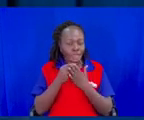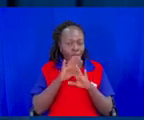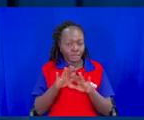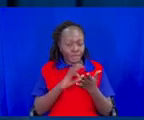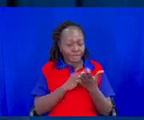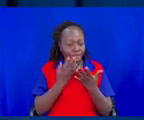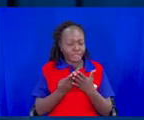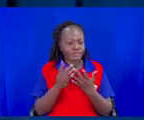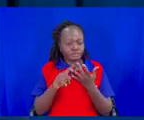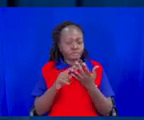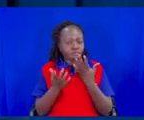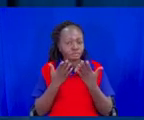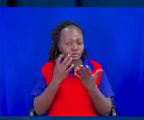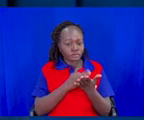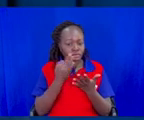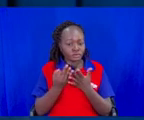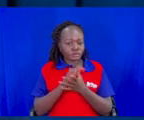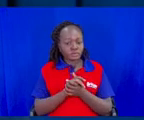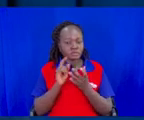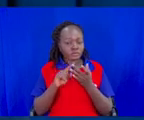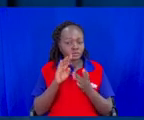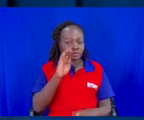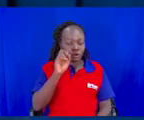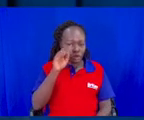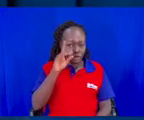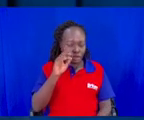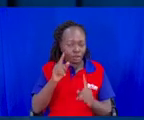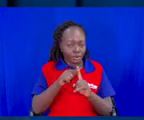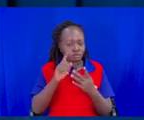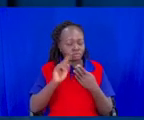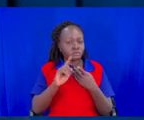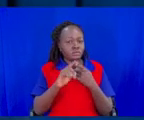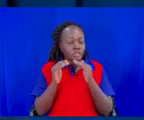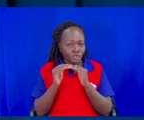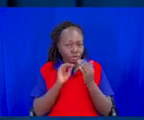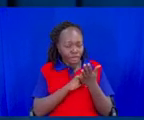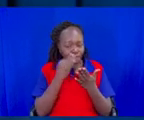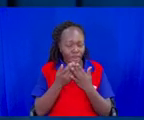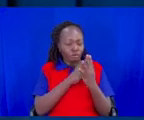Fund, British American Bond Plus Fund, and the British American Equity Fund,